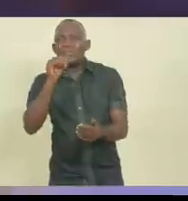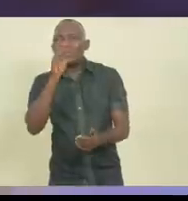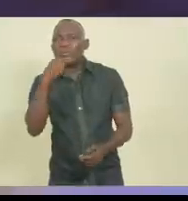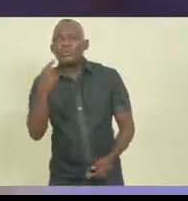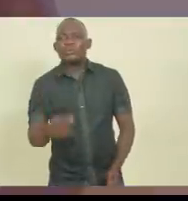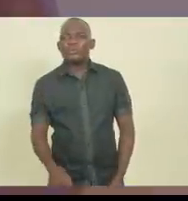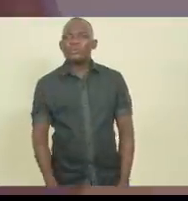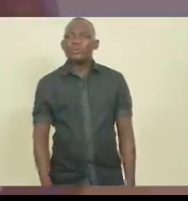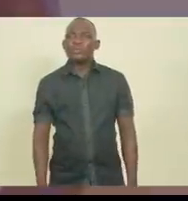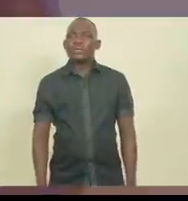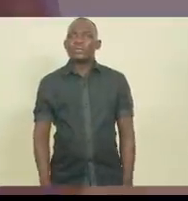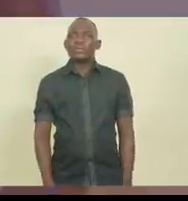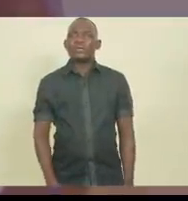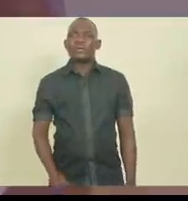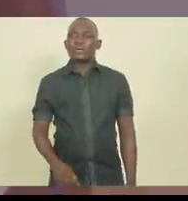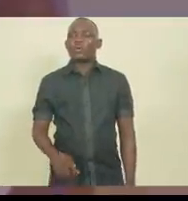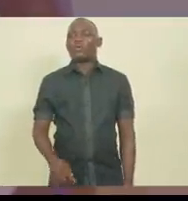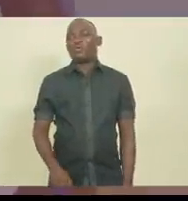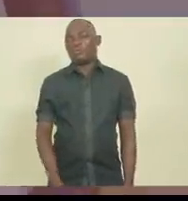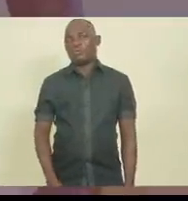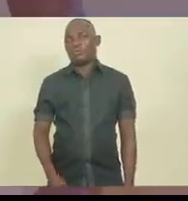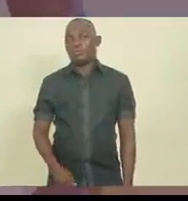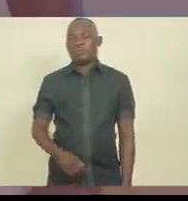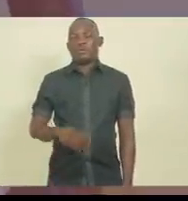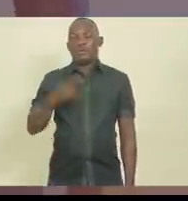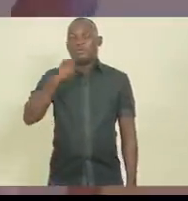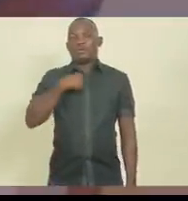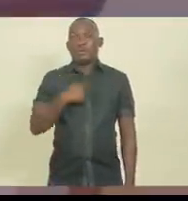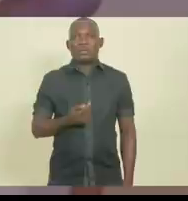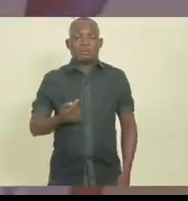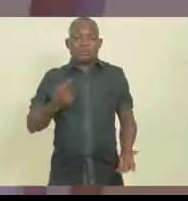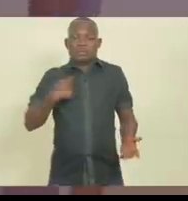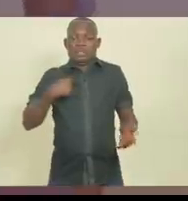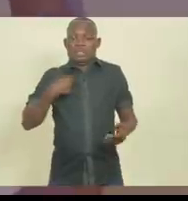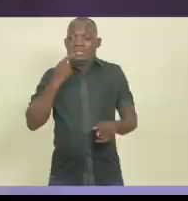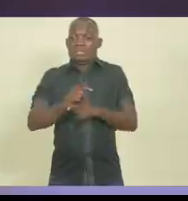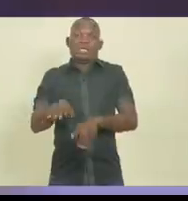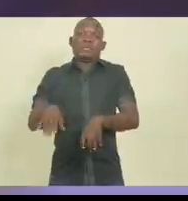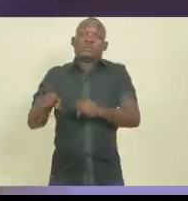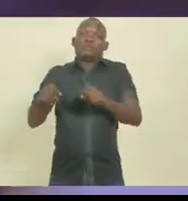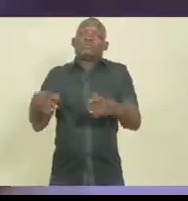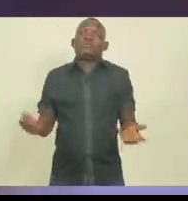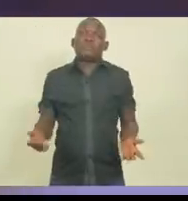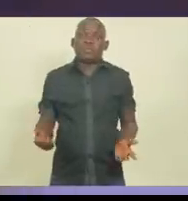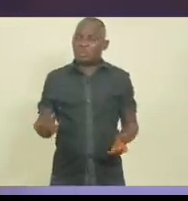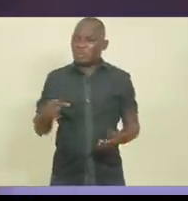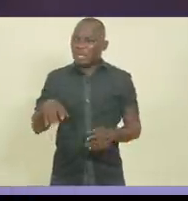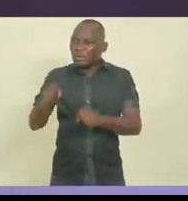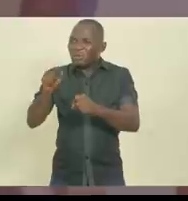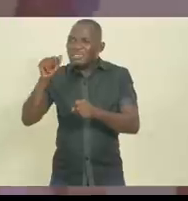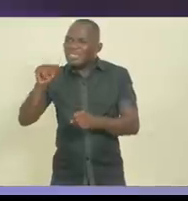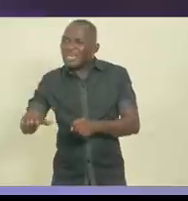me, Kofi. She's mine. Well, I kind of adopted her. You adopted a